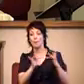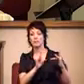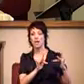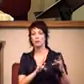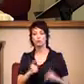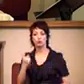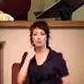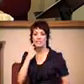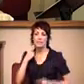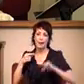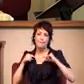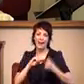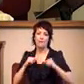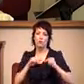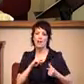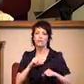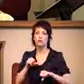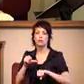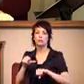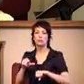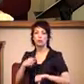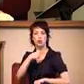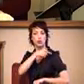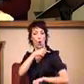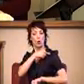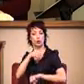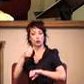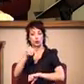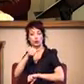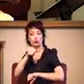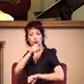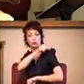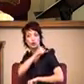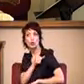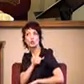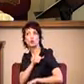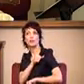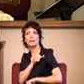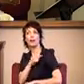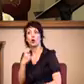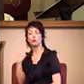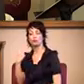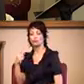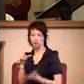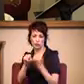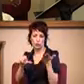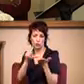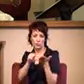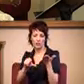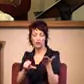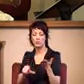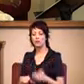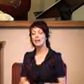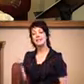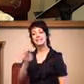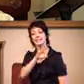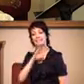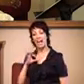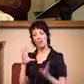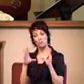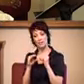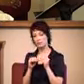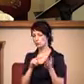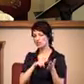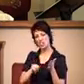very recent painful shoulder surgery. And at our staff meeting this week, we do check-ins, and he was talking about